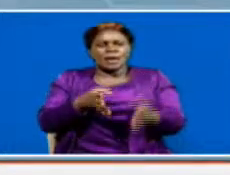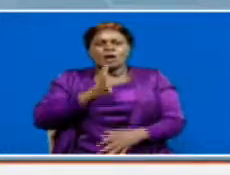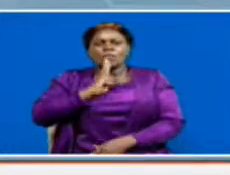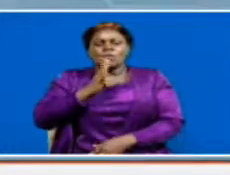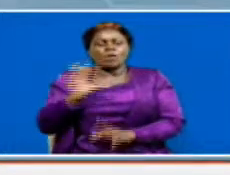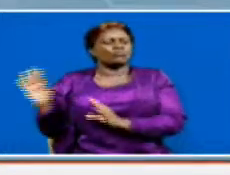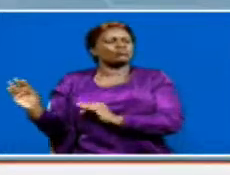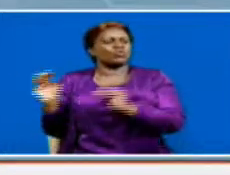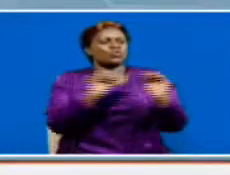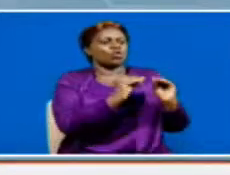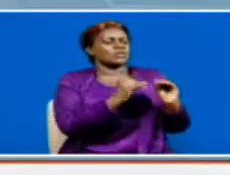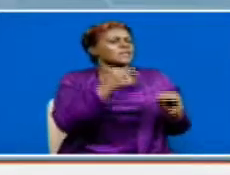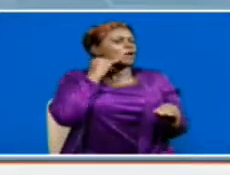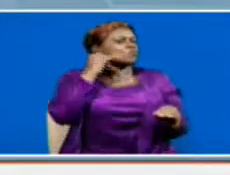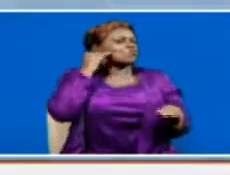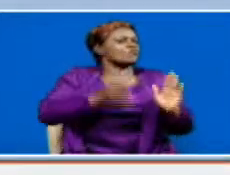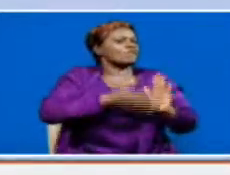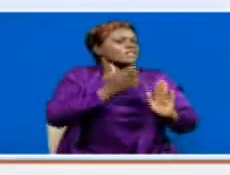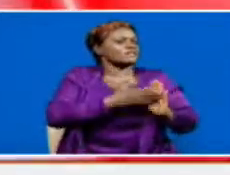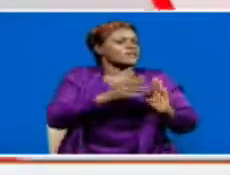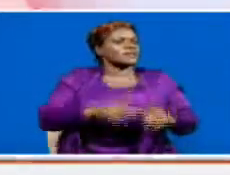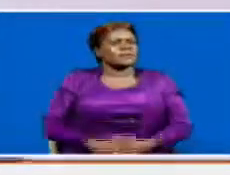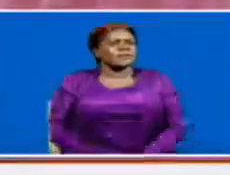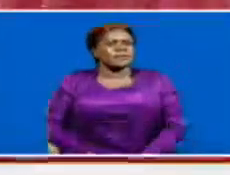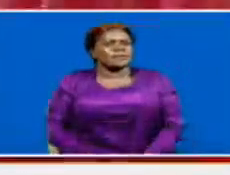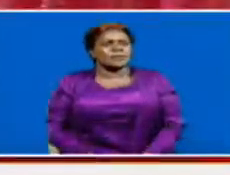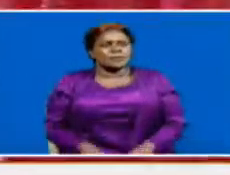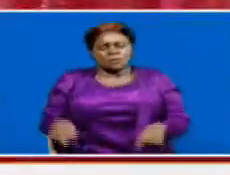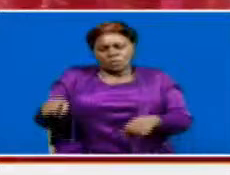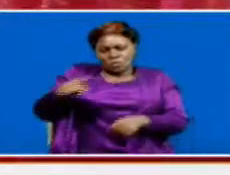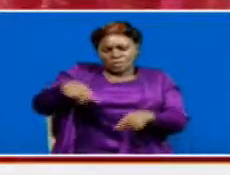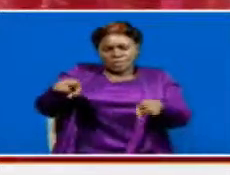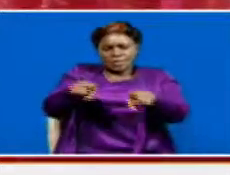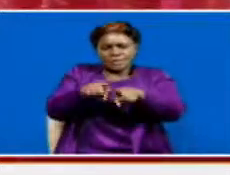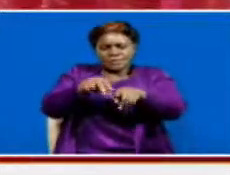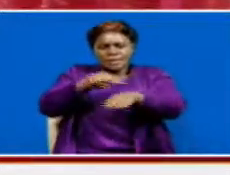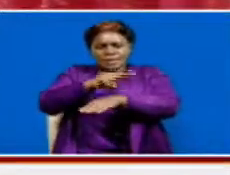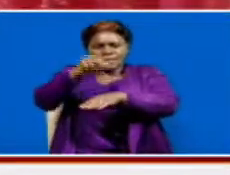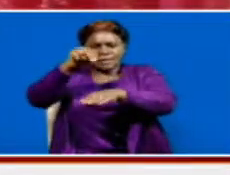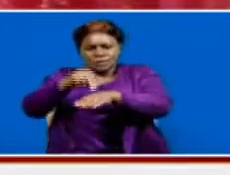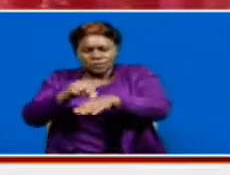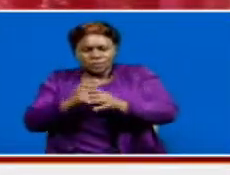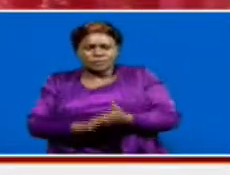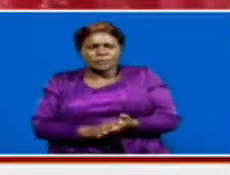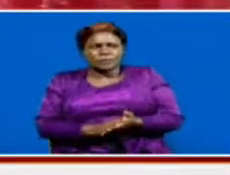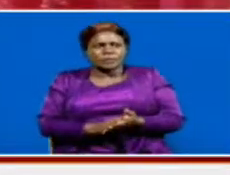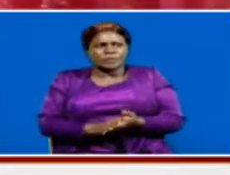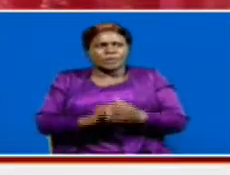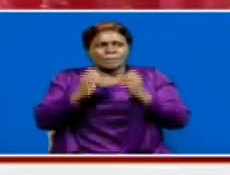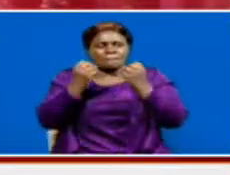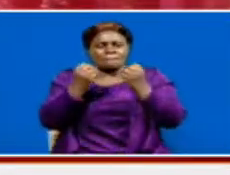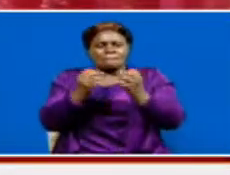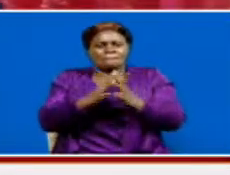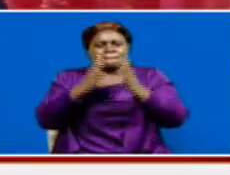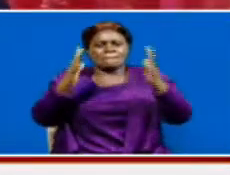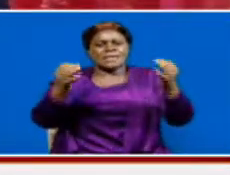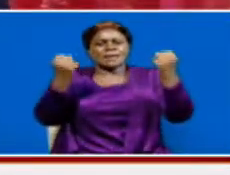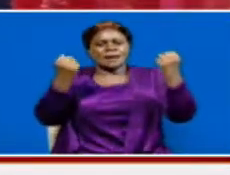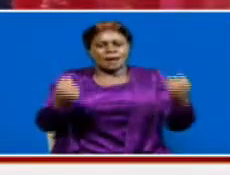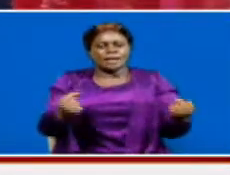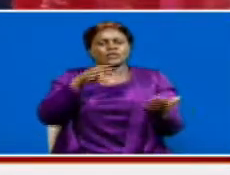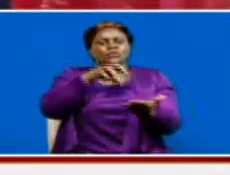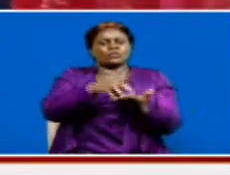the nation. Let's cross over and listen in live. As a nation, we navigated through major